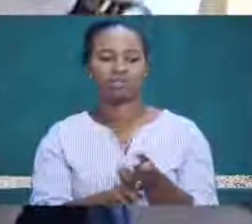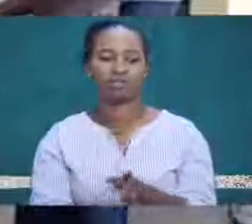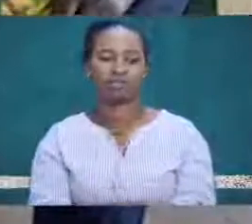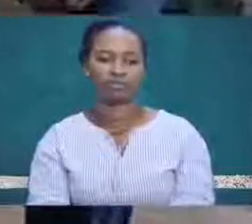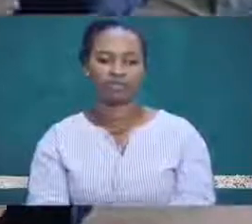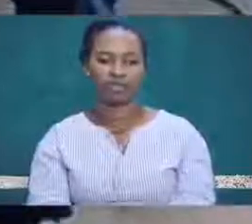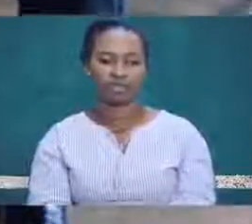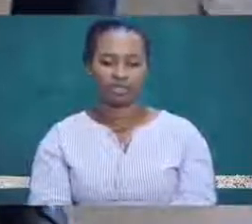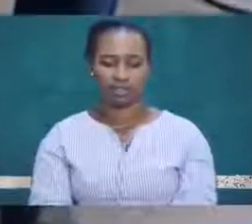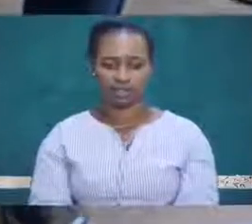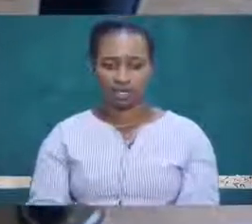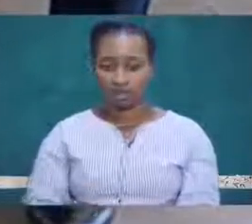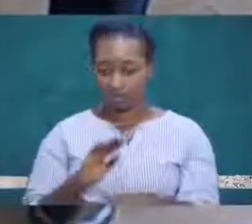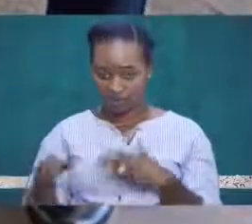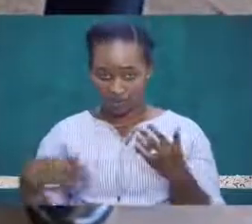them down here